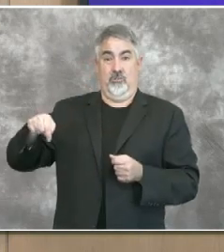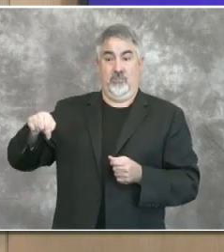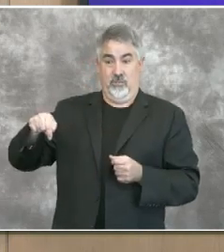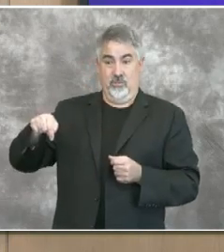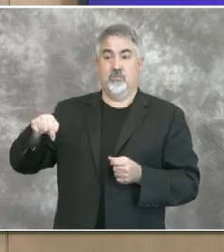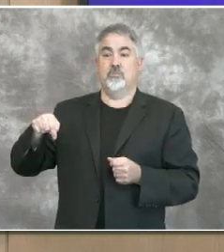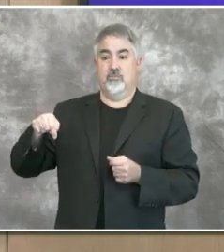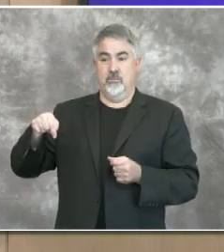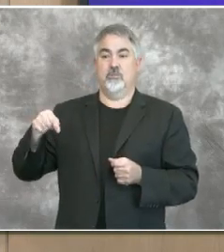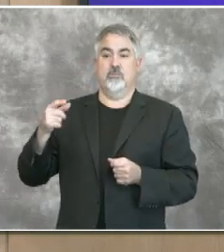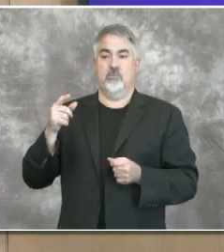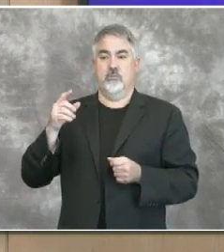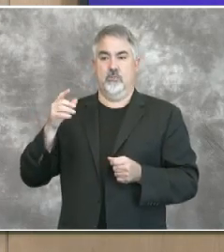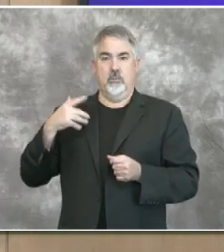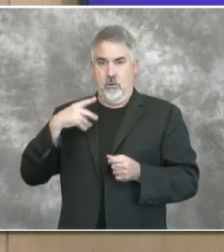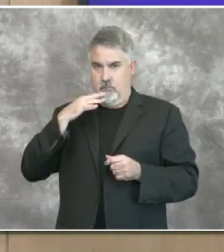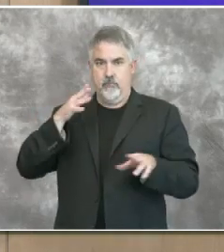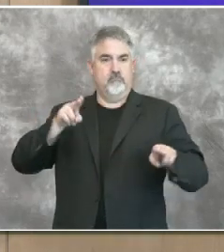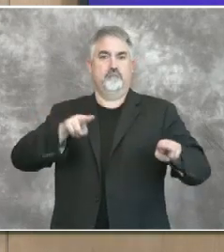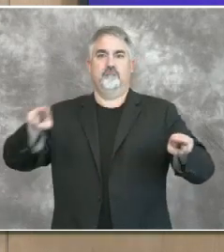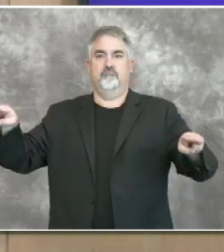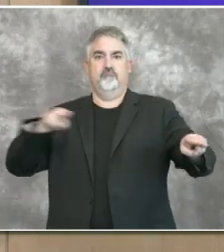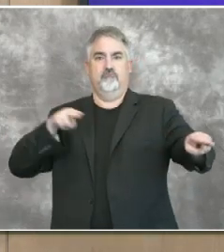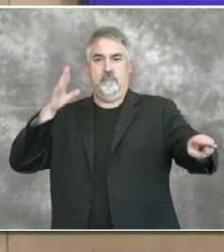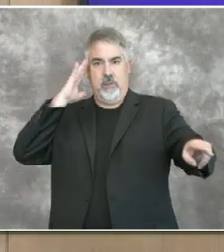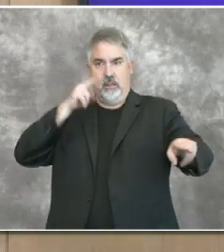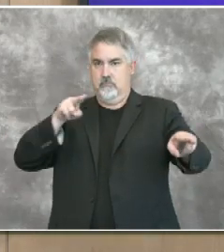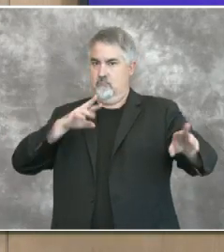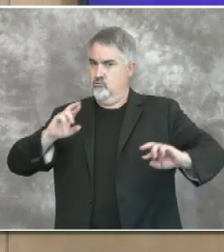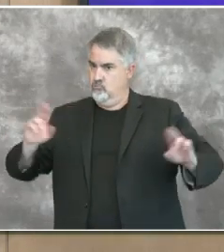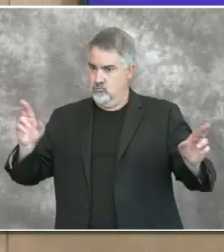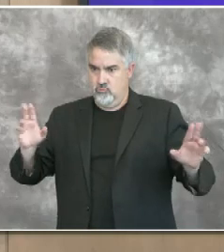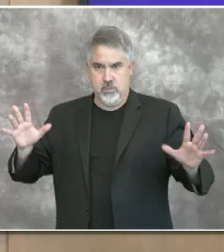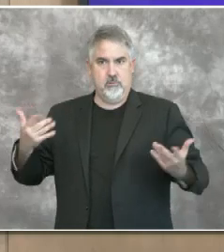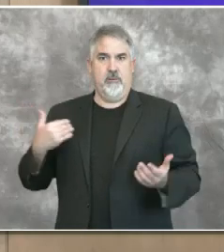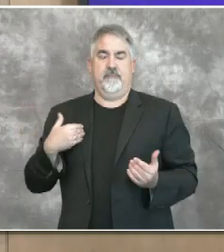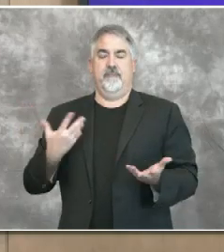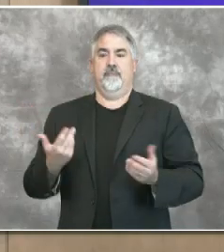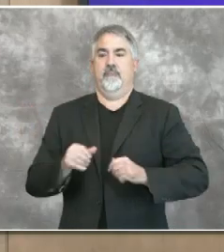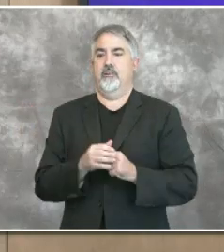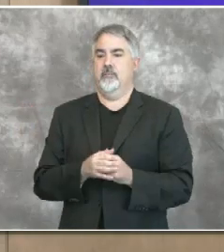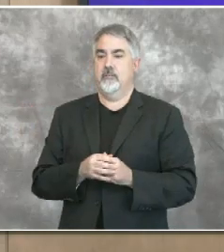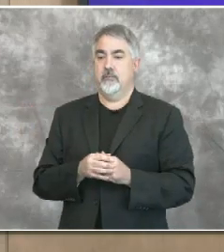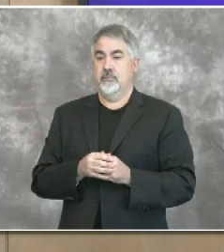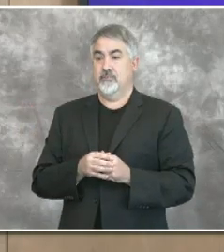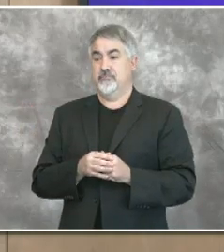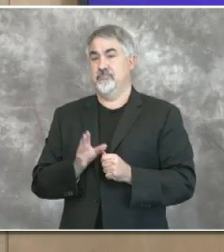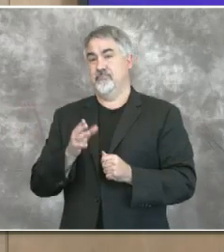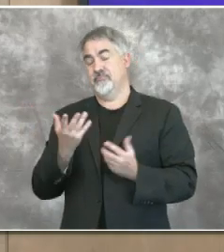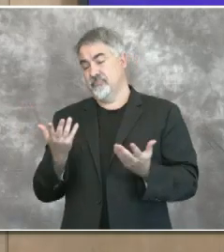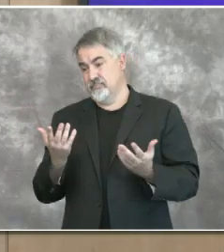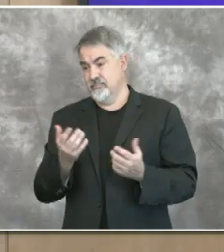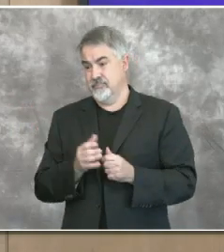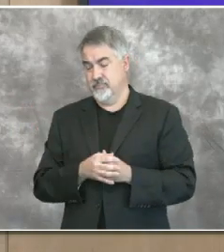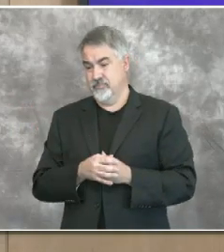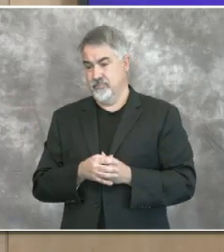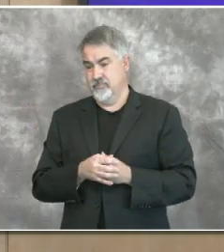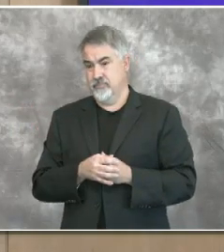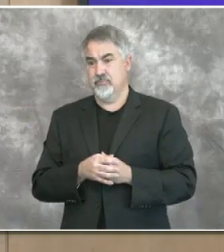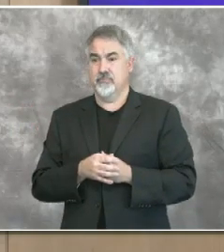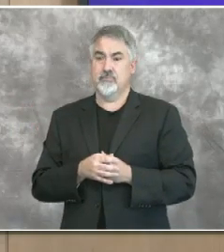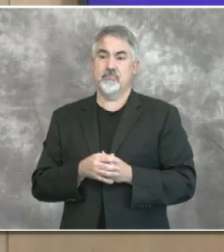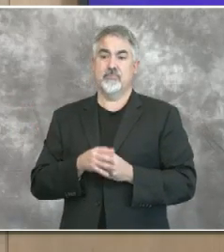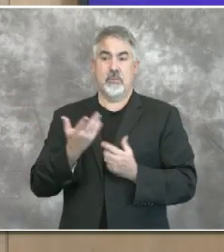from individuals who are presently been sheltered. There are also a number of individuals that may have historically wanted shelter, but it was